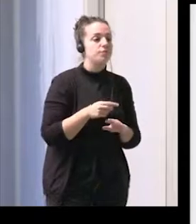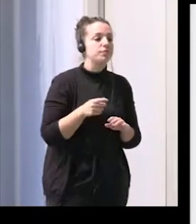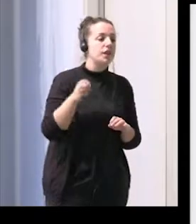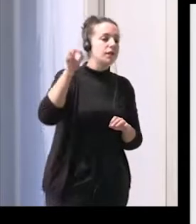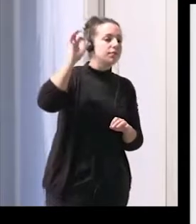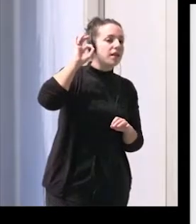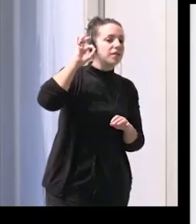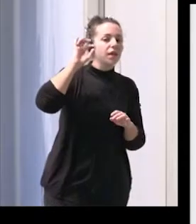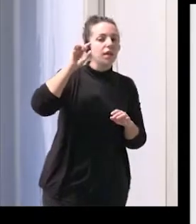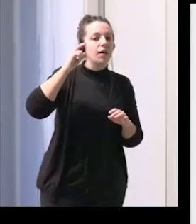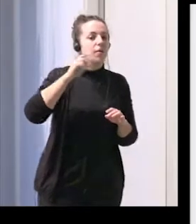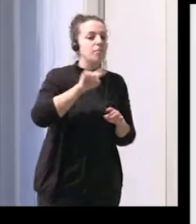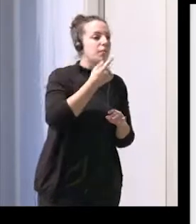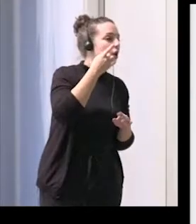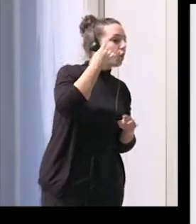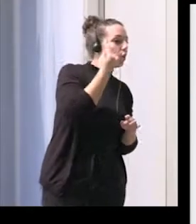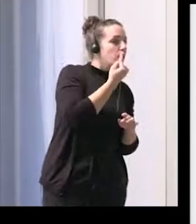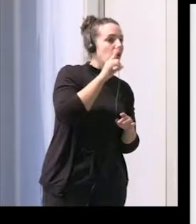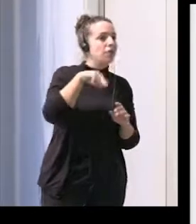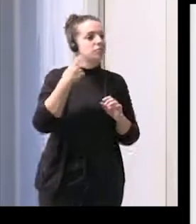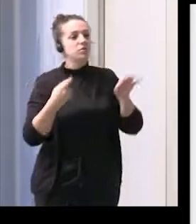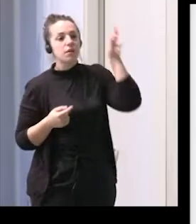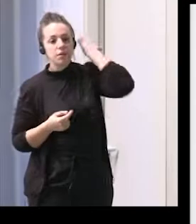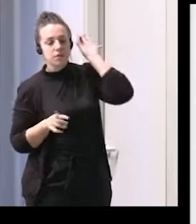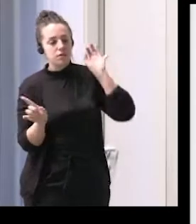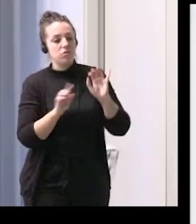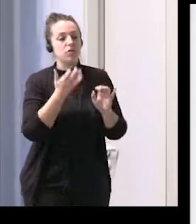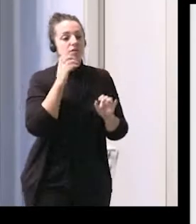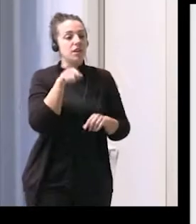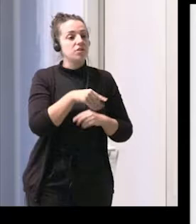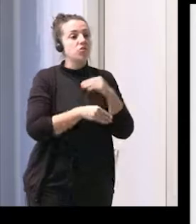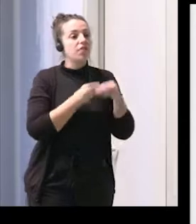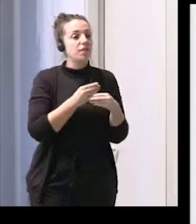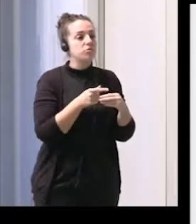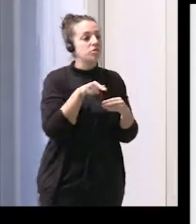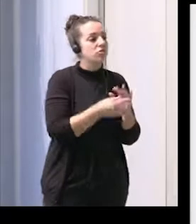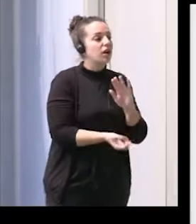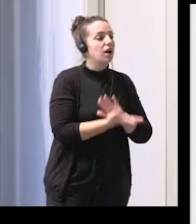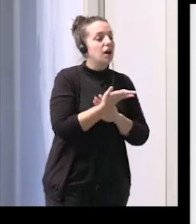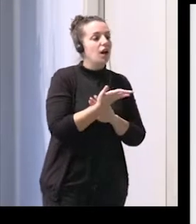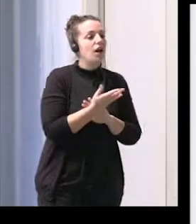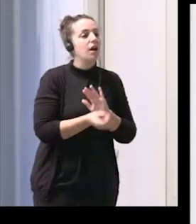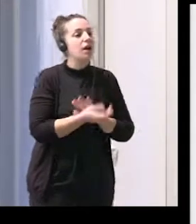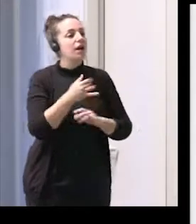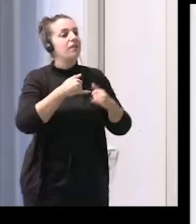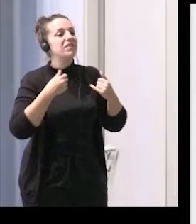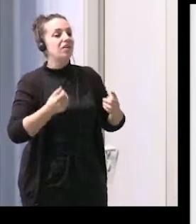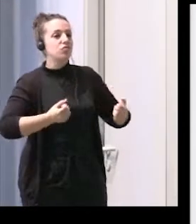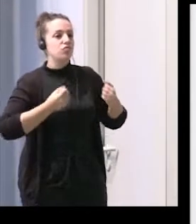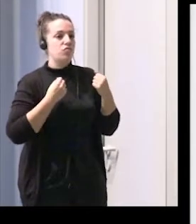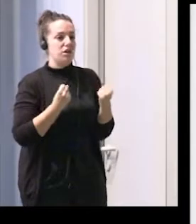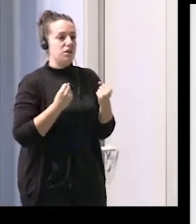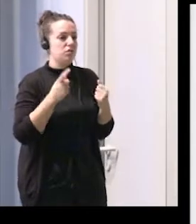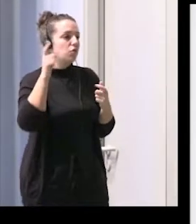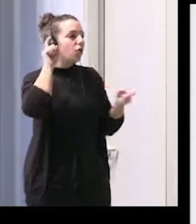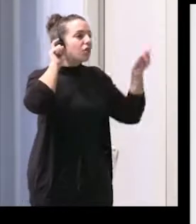If we do that, we will have established strong pathways from both ears, and then we can work